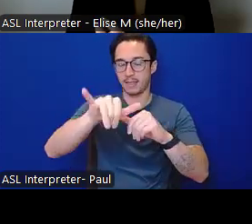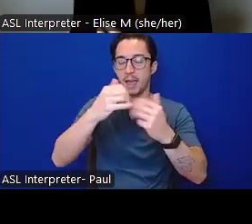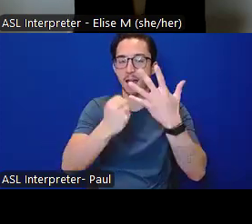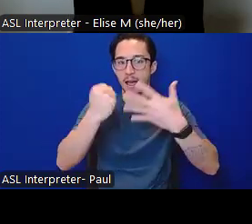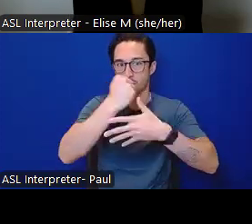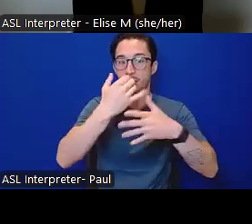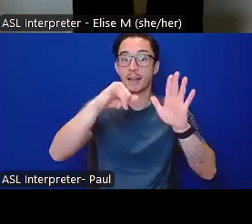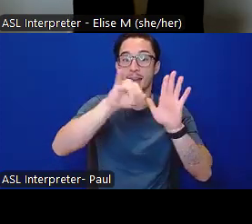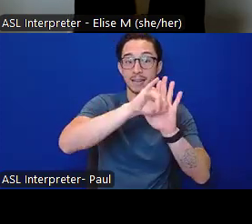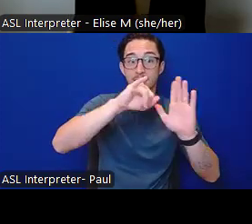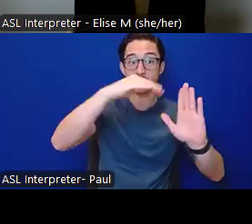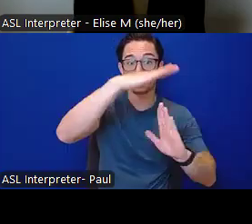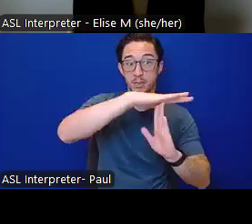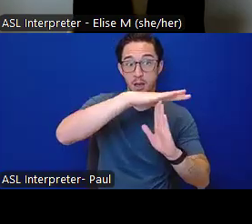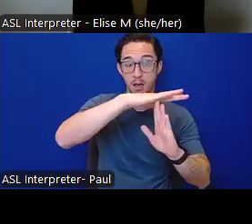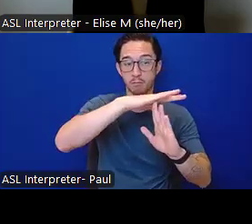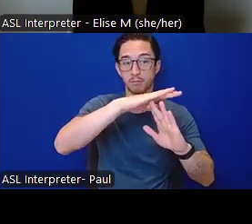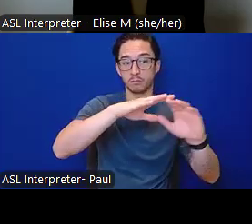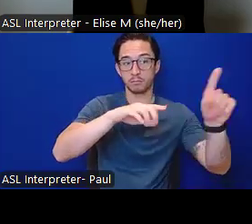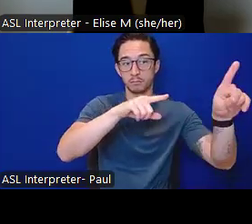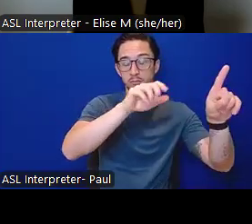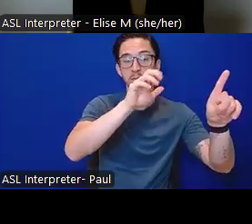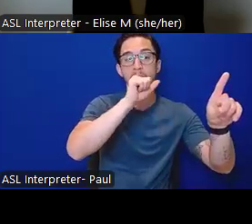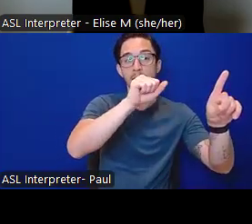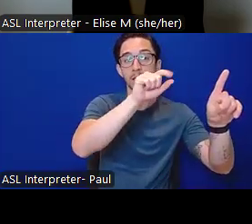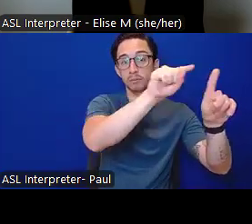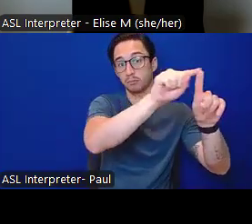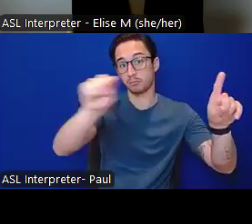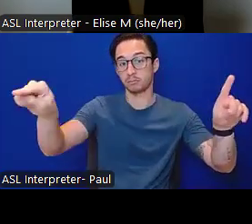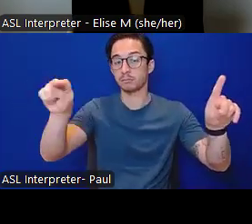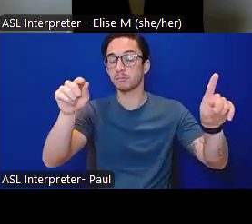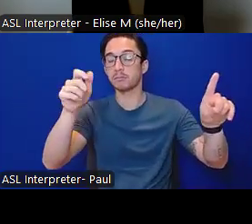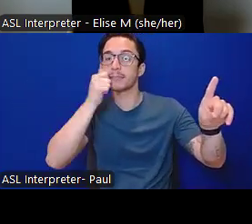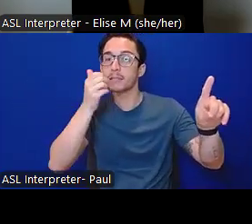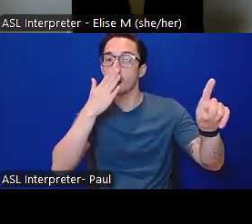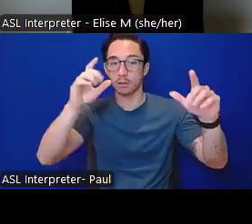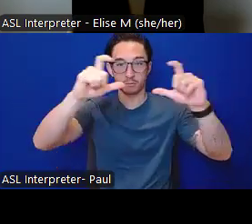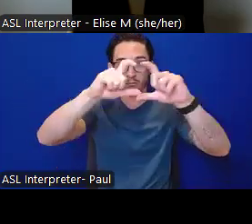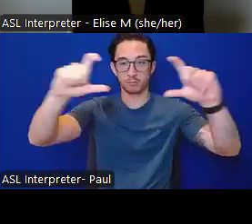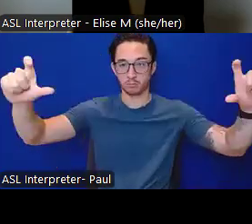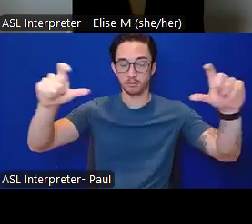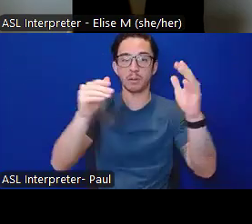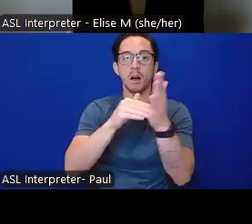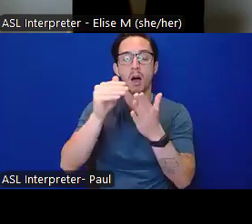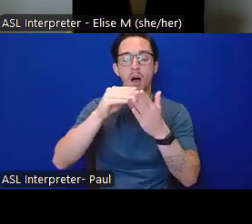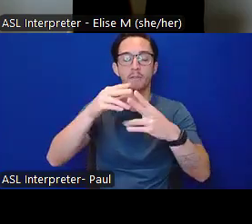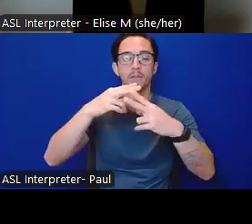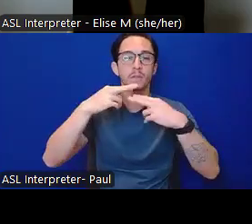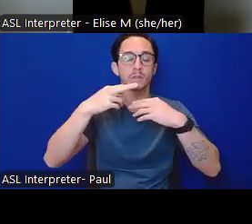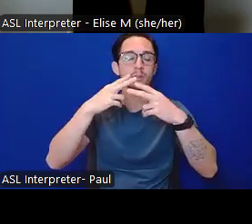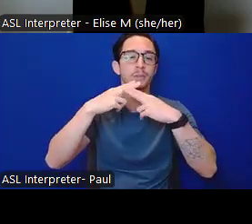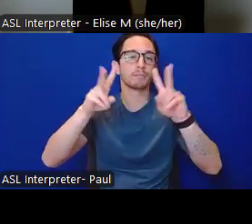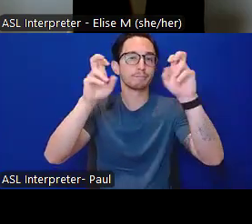the top, so we're talking about from age to skin color, oftentimes are referred to as dominant